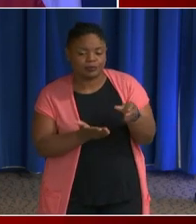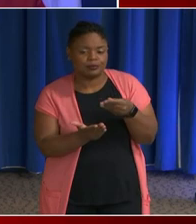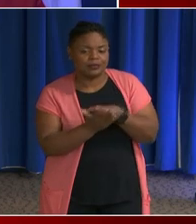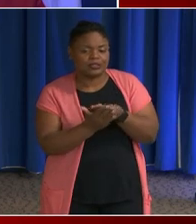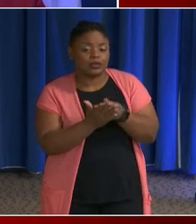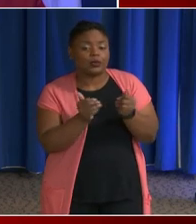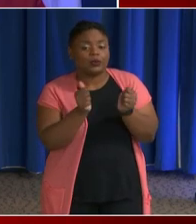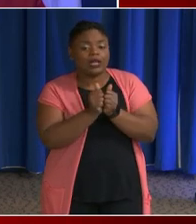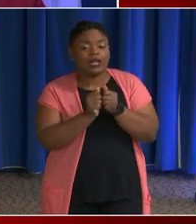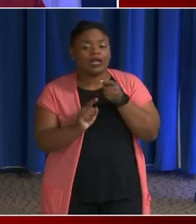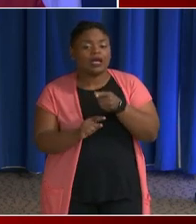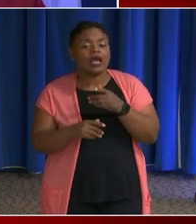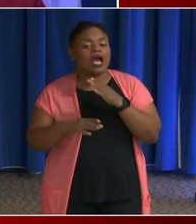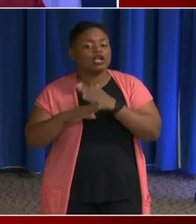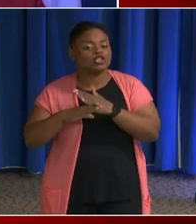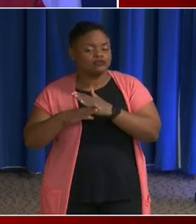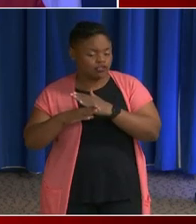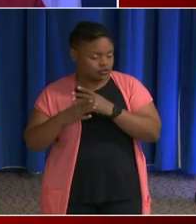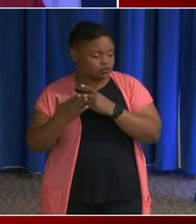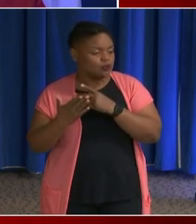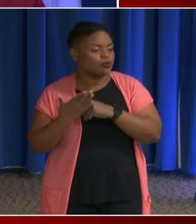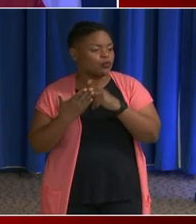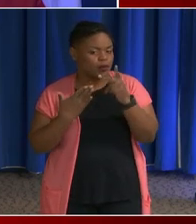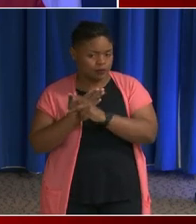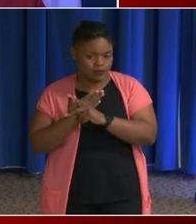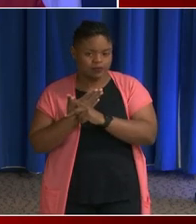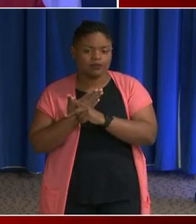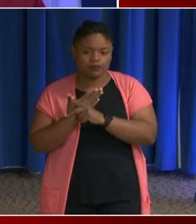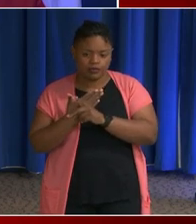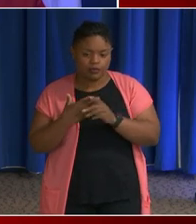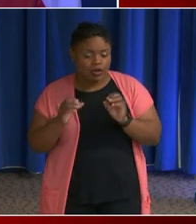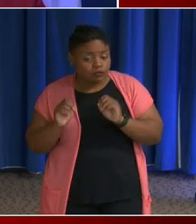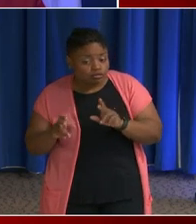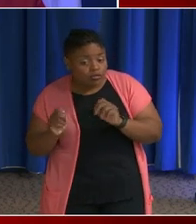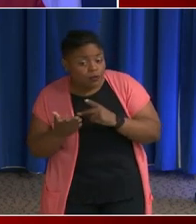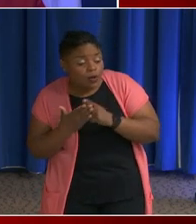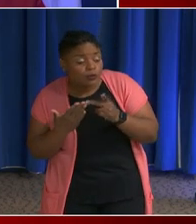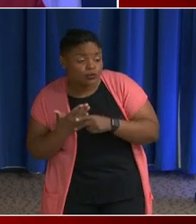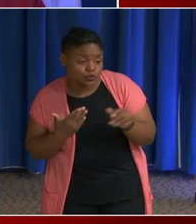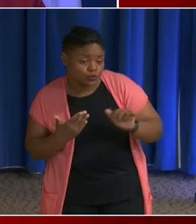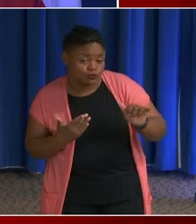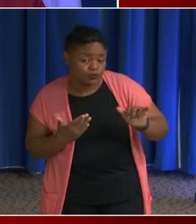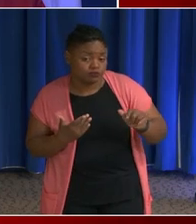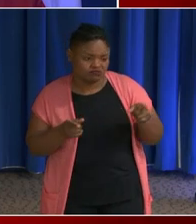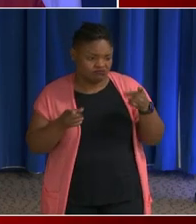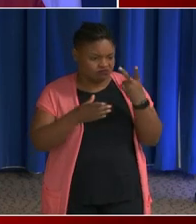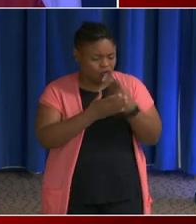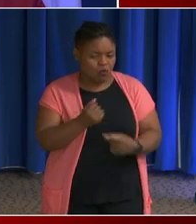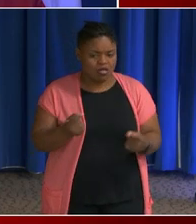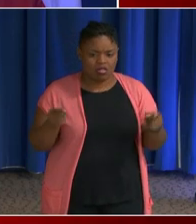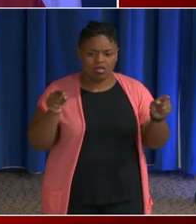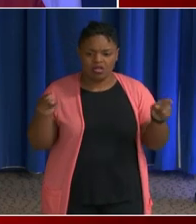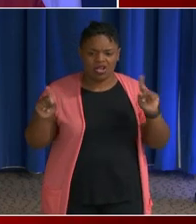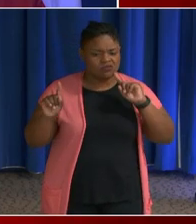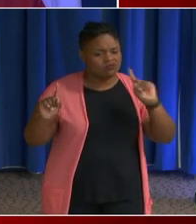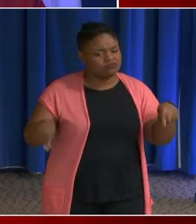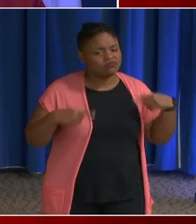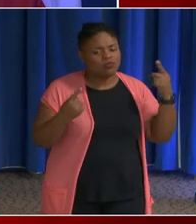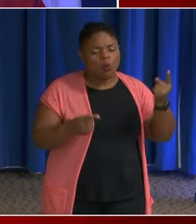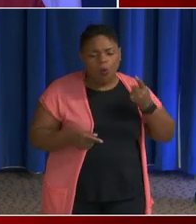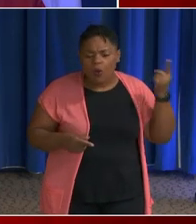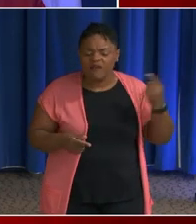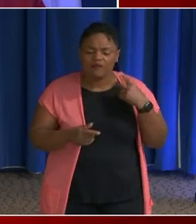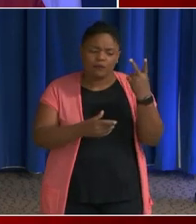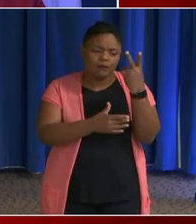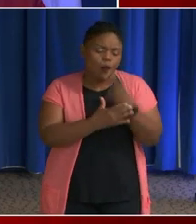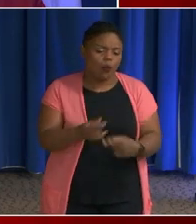intervention programs, opportunity programs as well, which has always been our approach. Our approach is